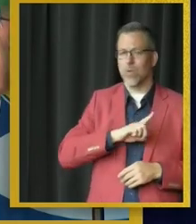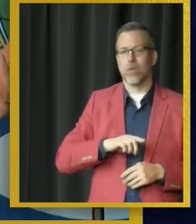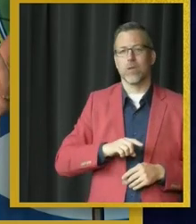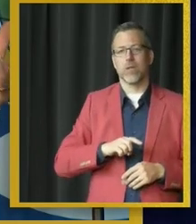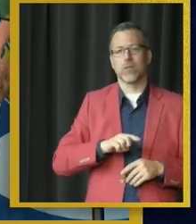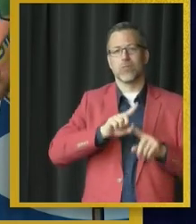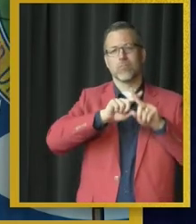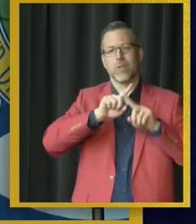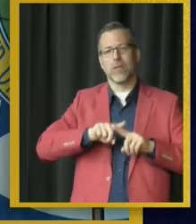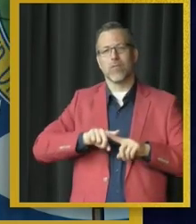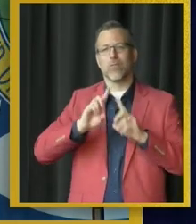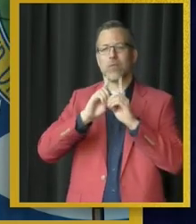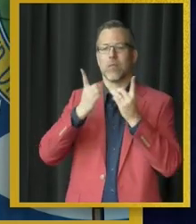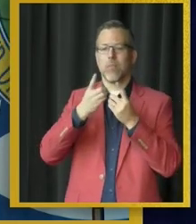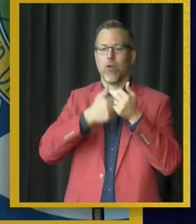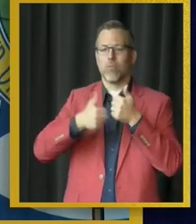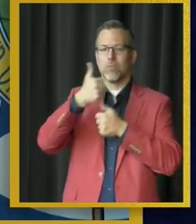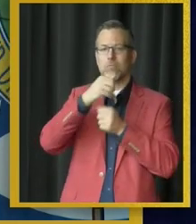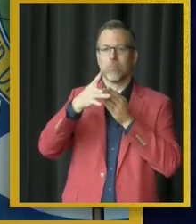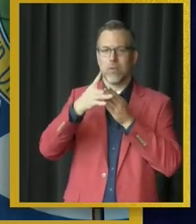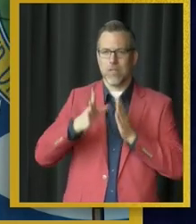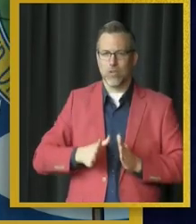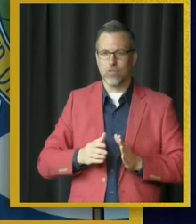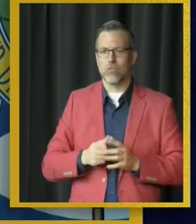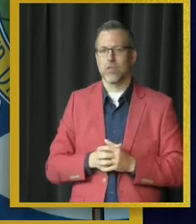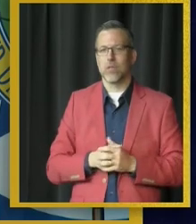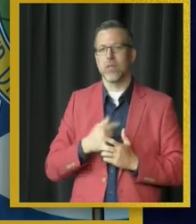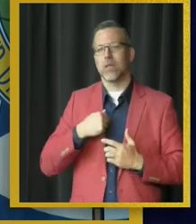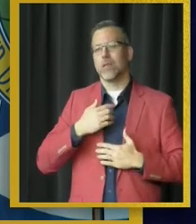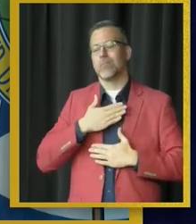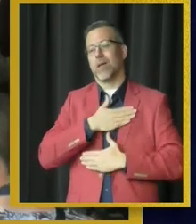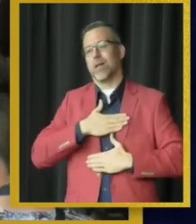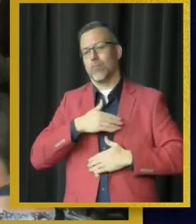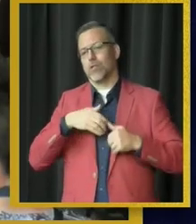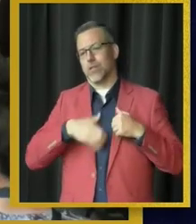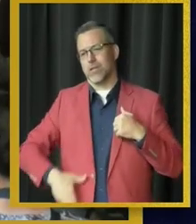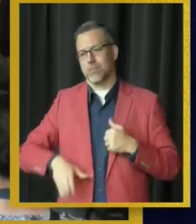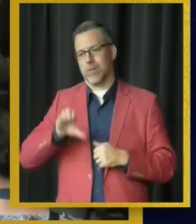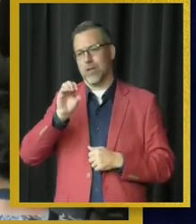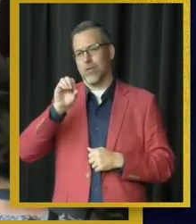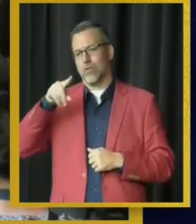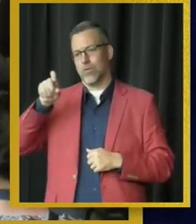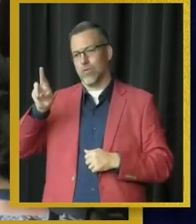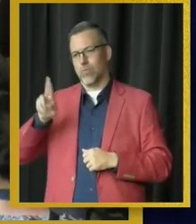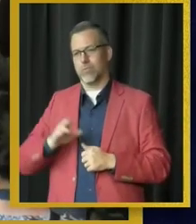the department heads, and I appreciate the mayor.